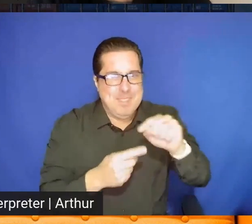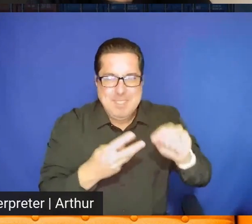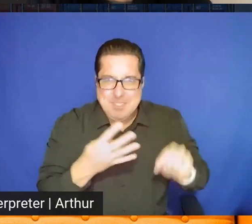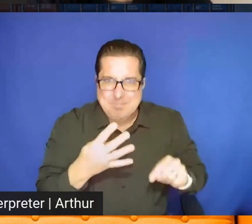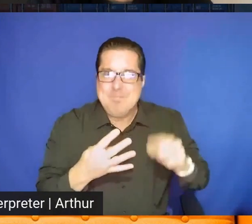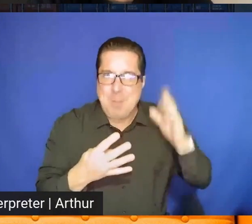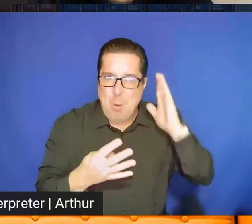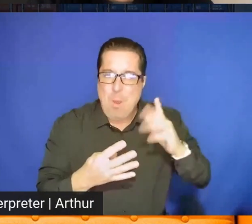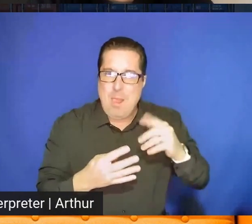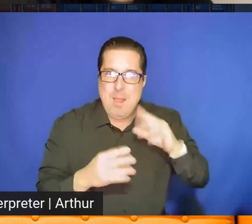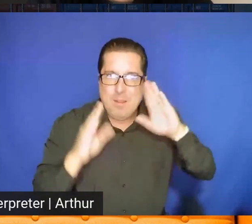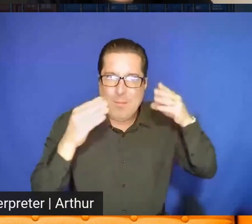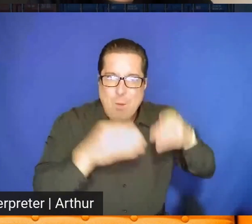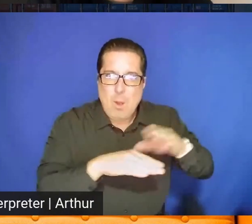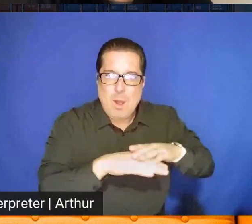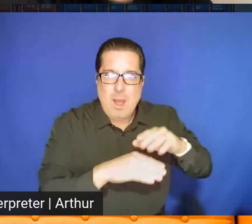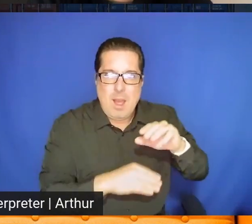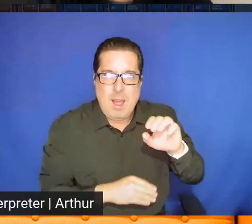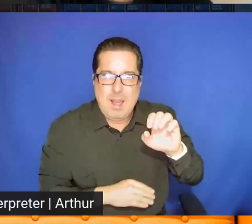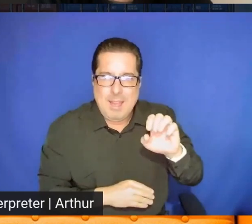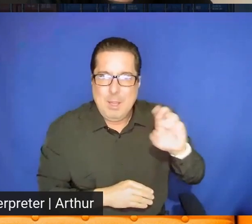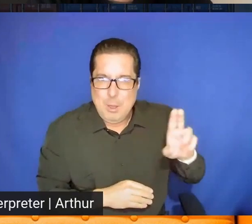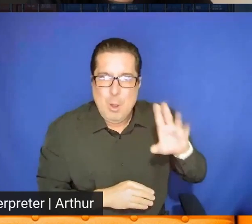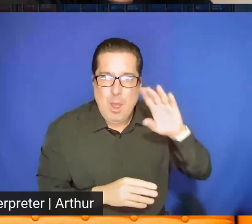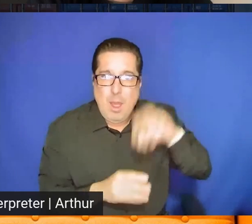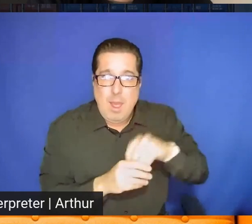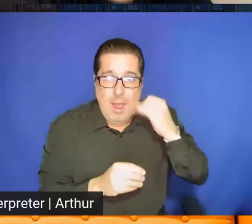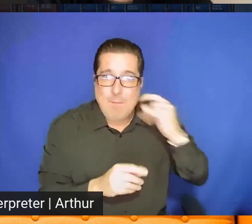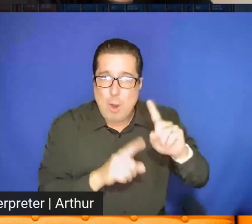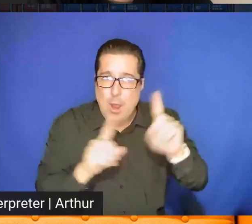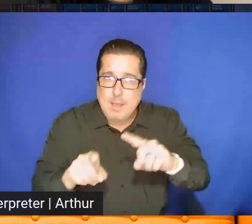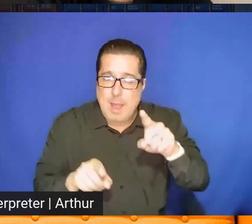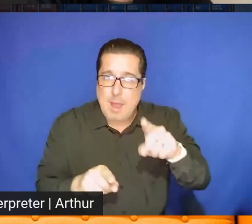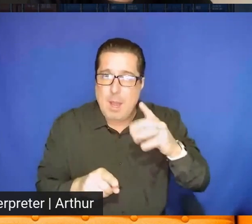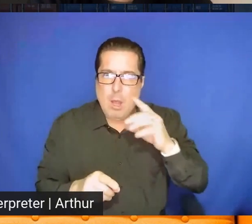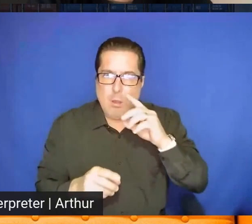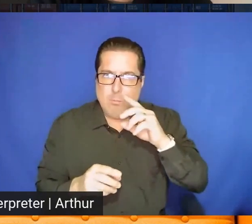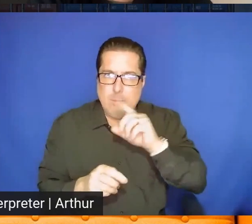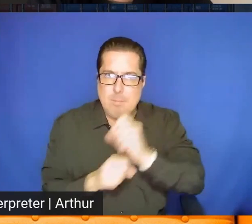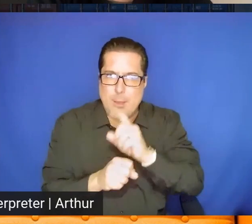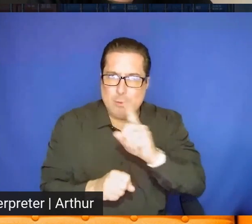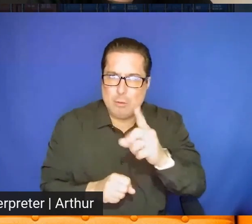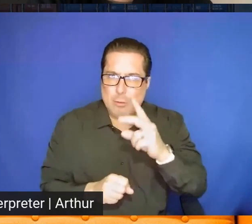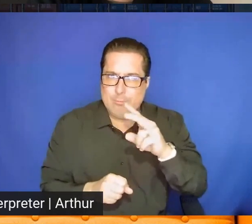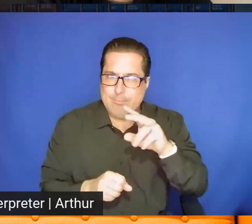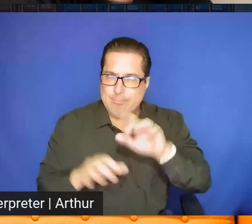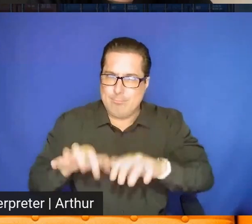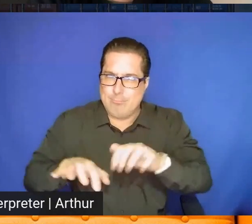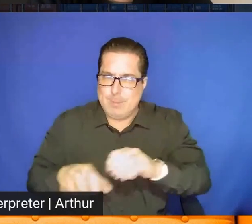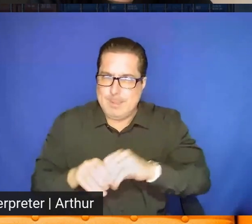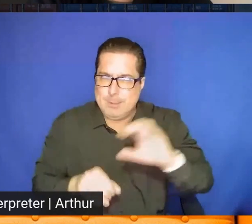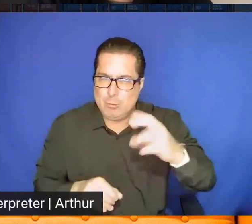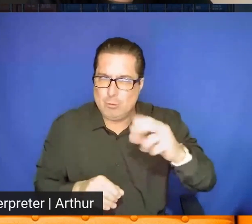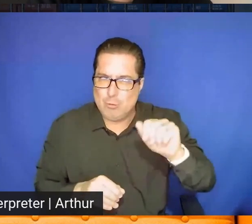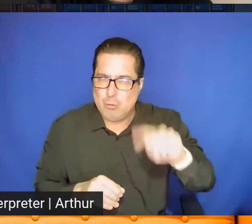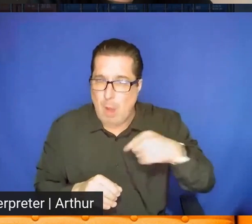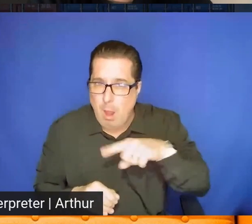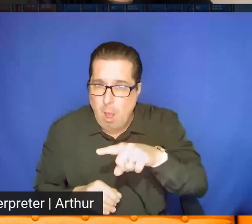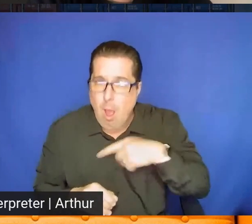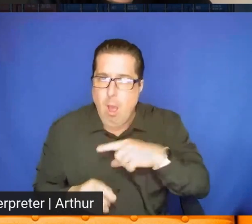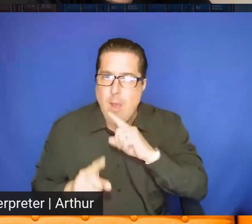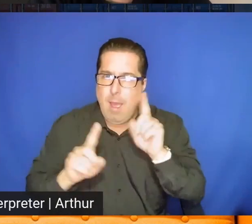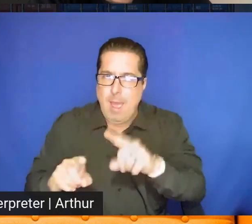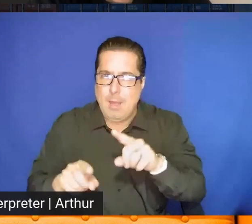to Kubecon EU or attending, make sure to give us a shout out in chat so we can know. And I'll be there in person. Really excited to actually travel